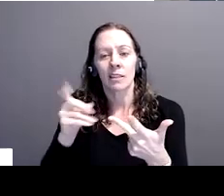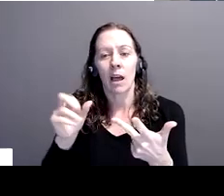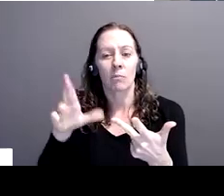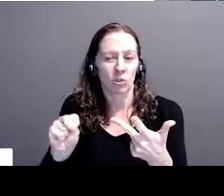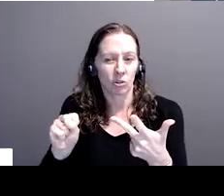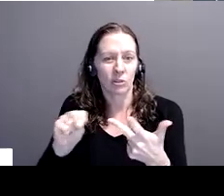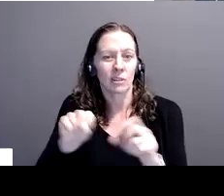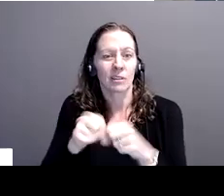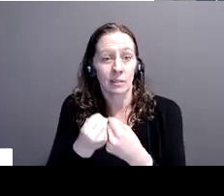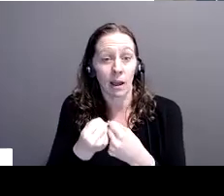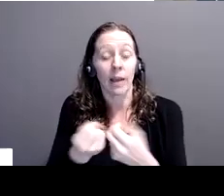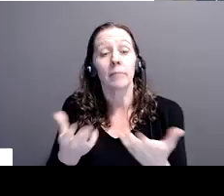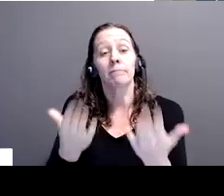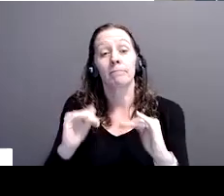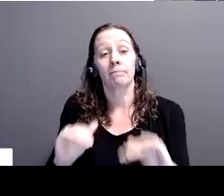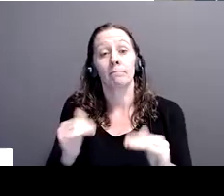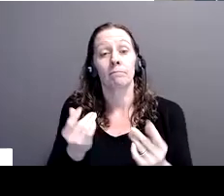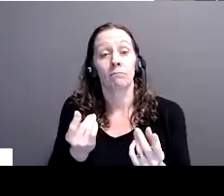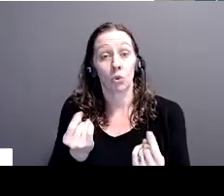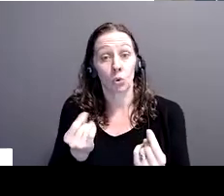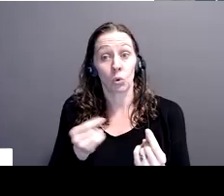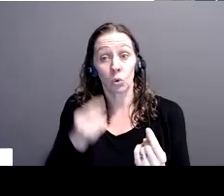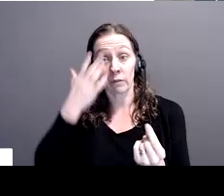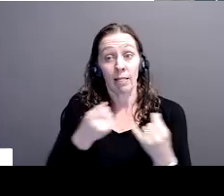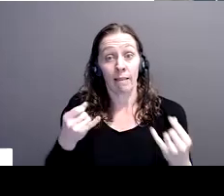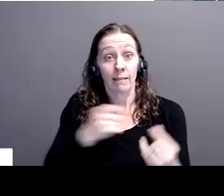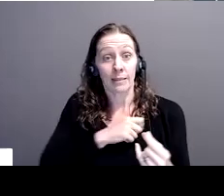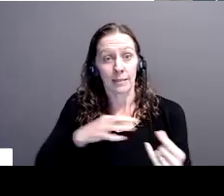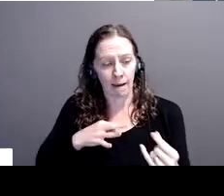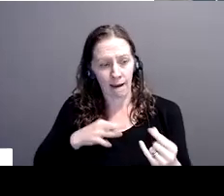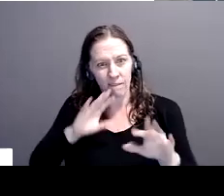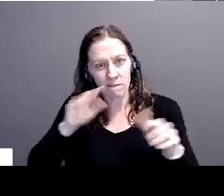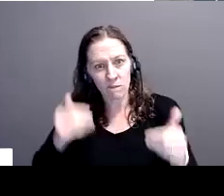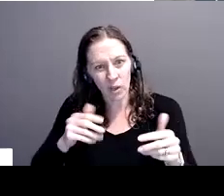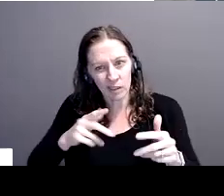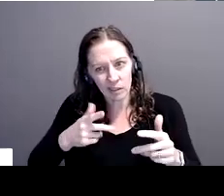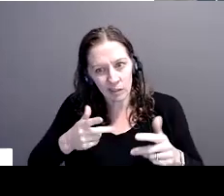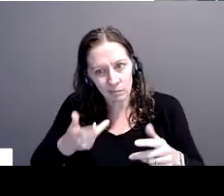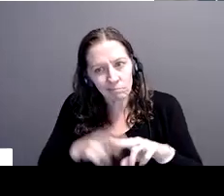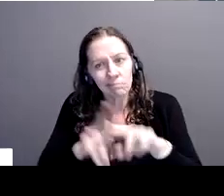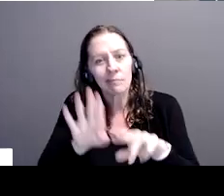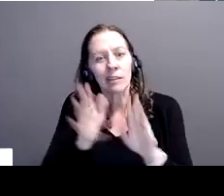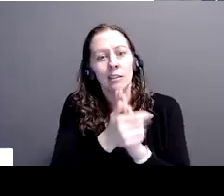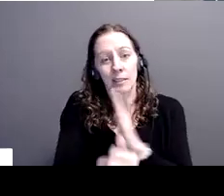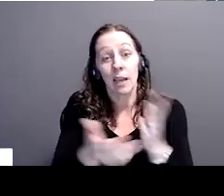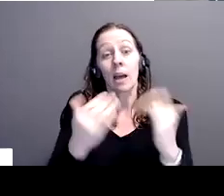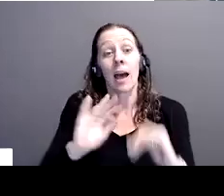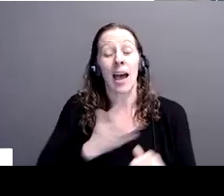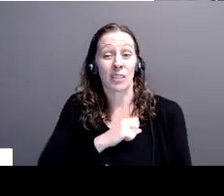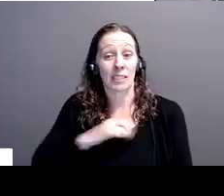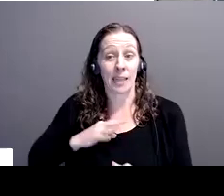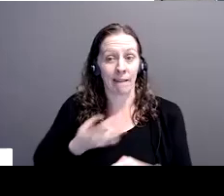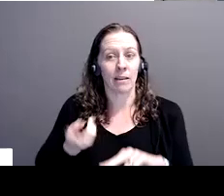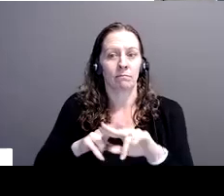service delivery skills amongst our frontline staff. We've increased our staffing by 1 FTE to be able to